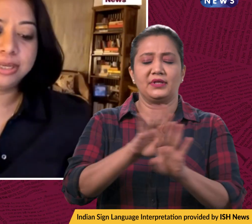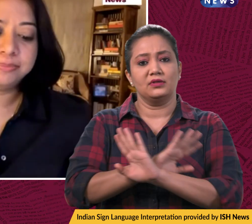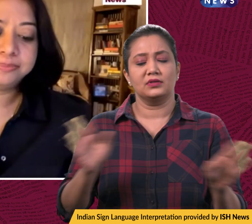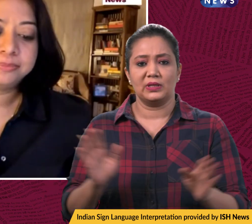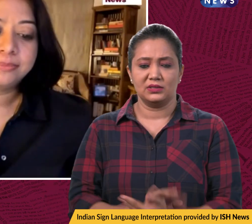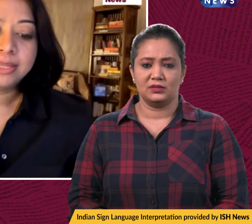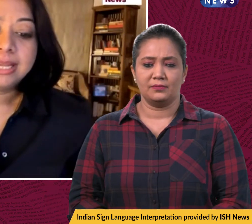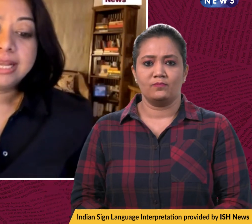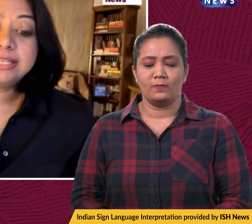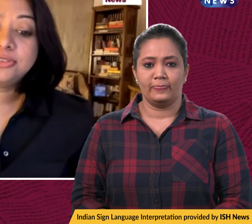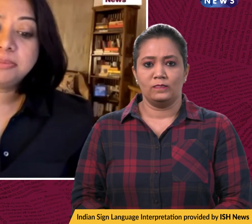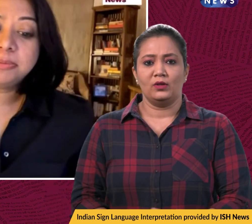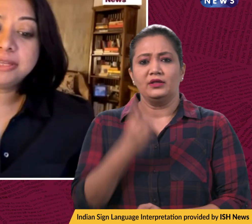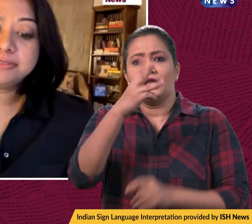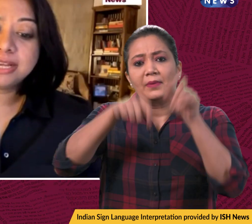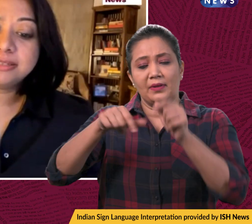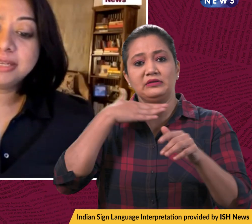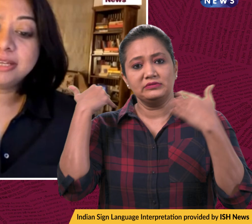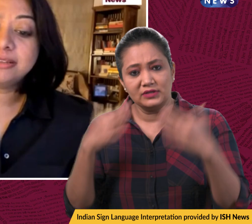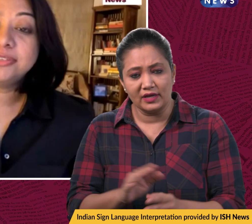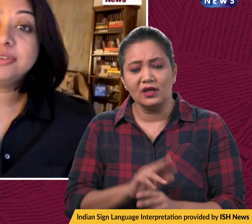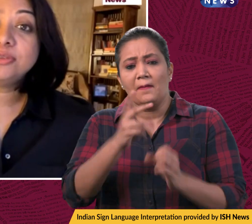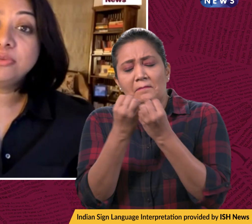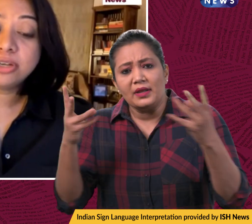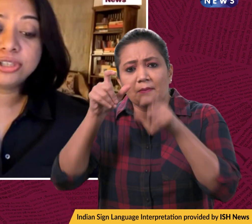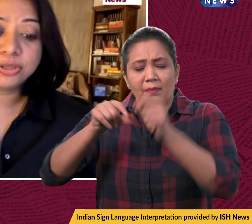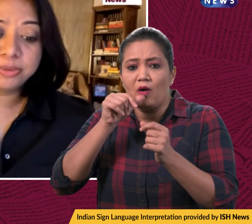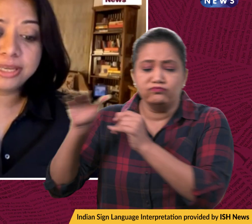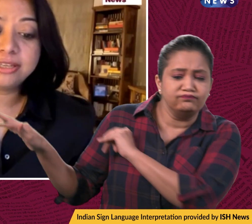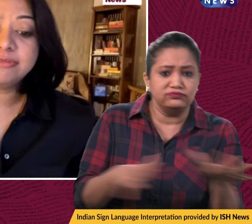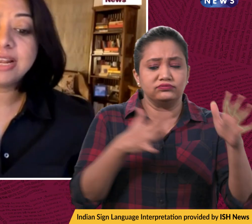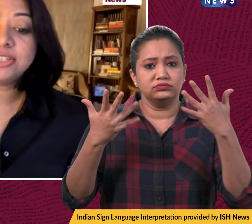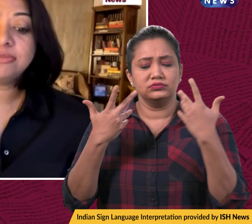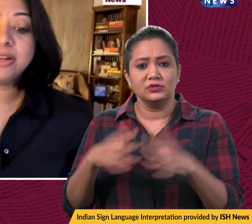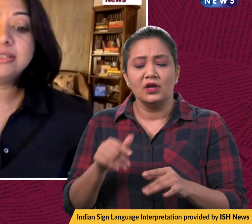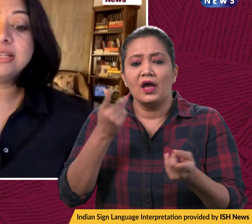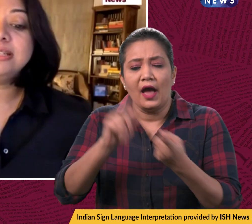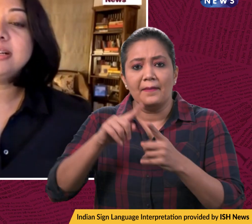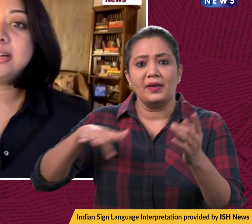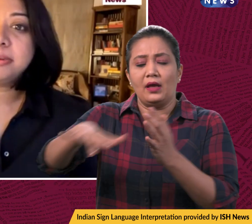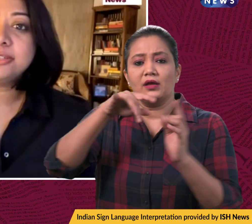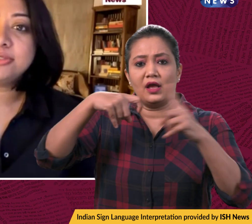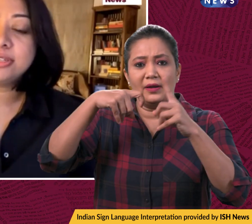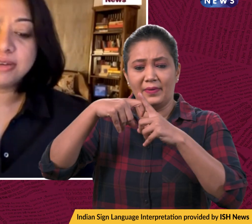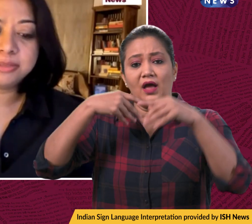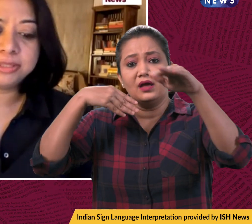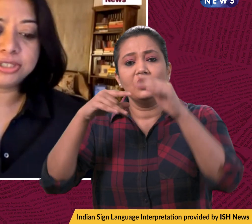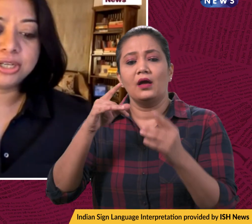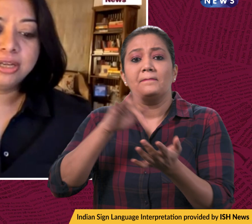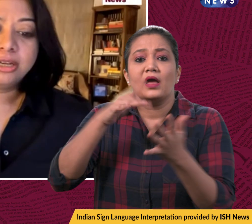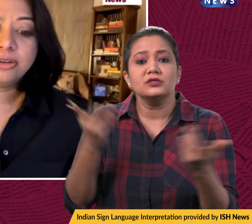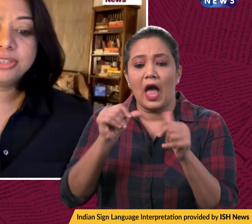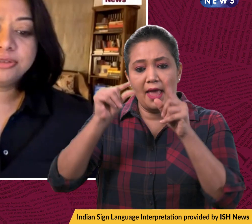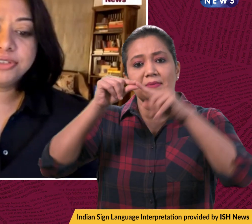Bengaluru today. At least 3 people have died and many others feared washed away in flash floods in the Kadapa district of Andhra